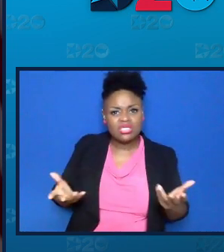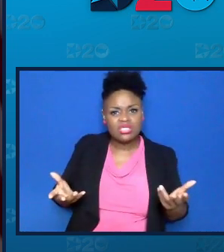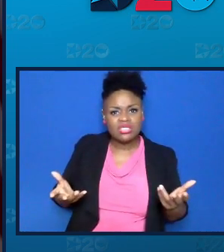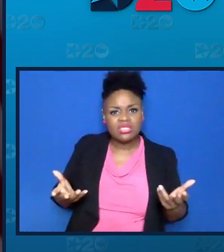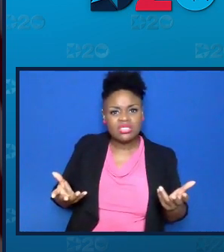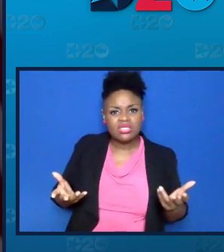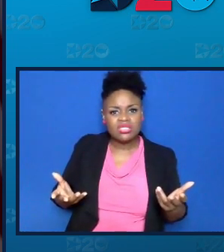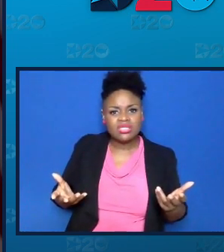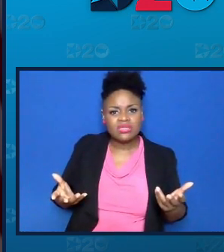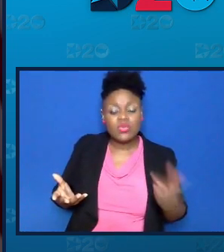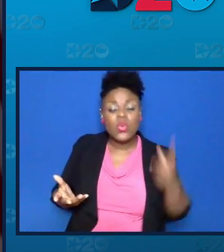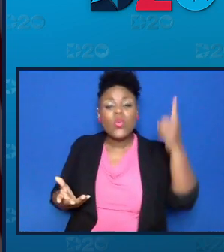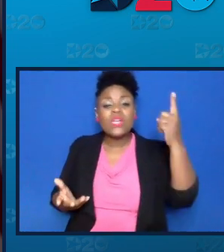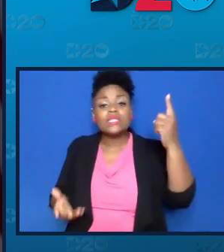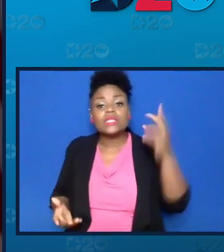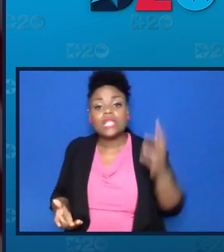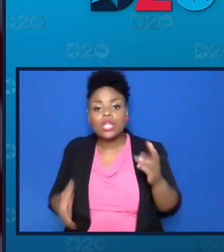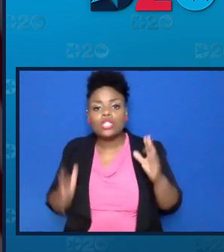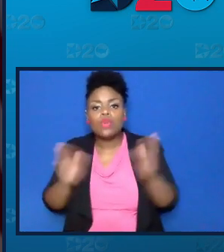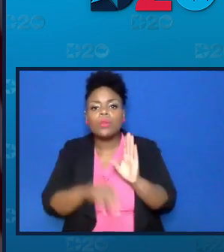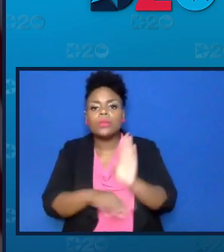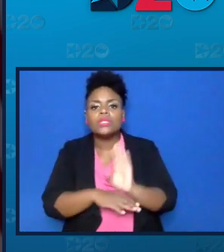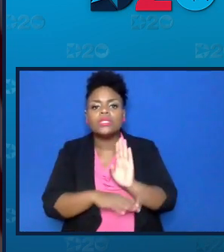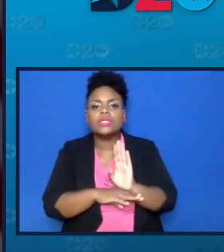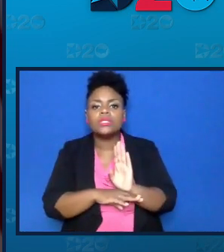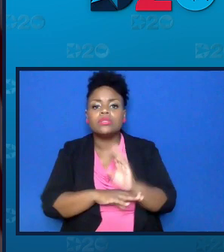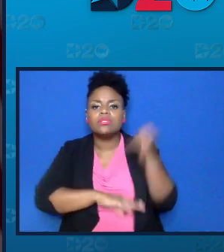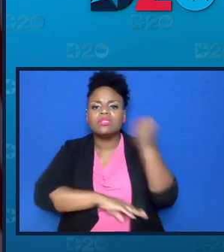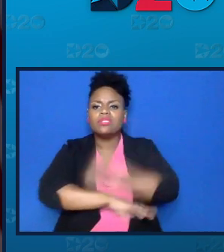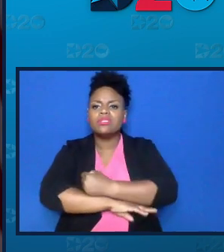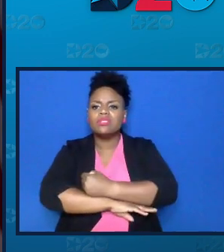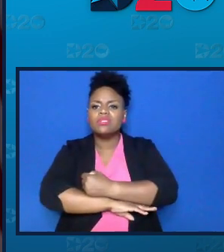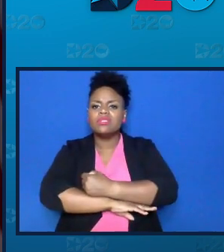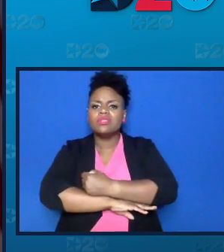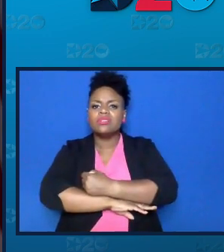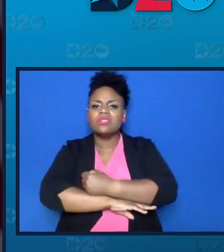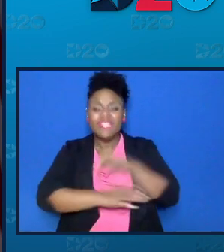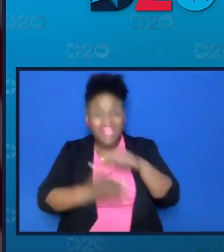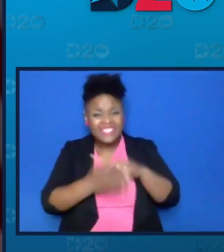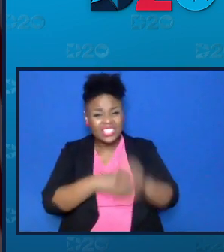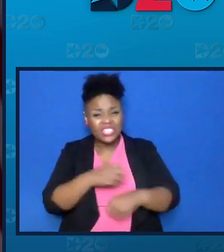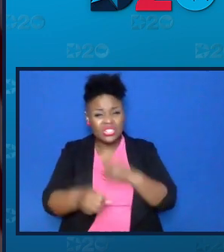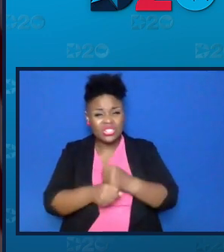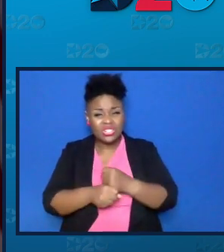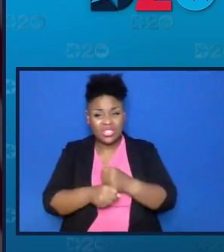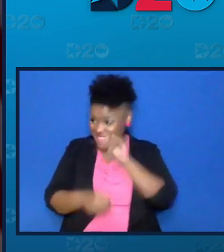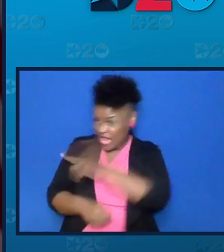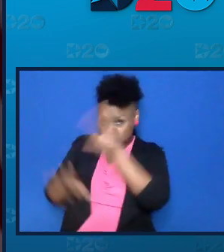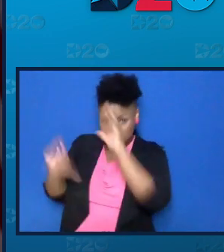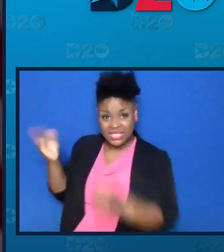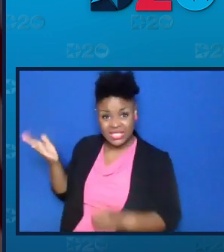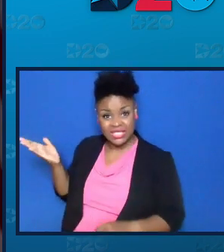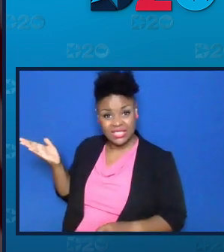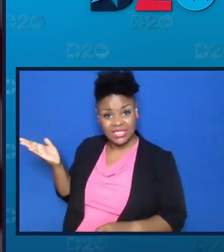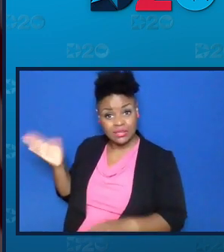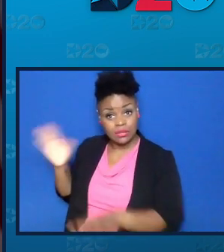businesses have closed this year. And this president, if he's reelected, you know what will